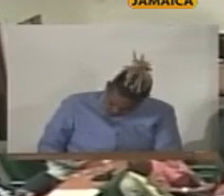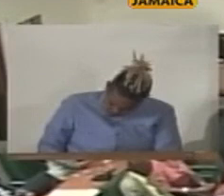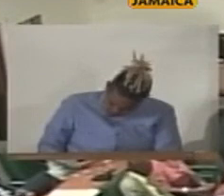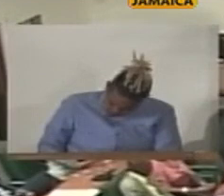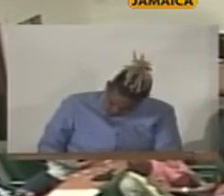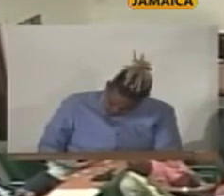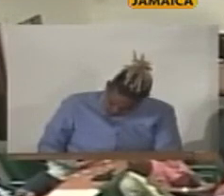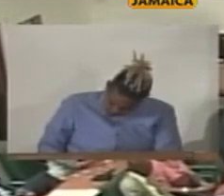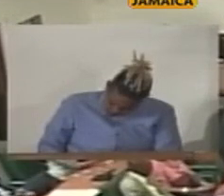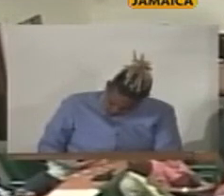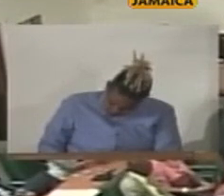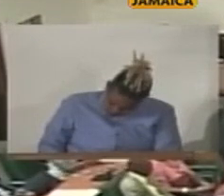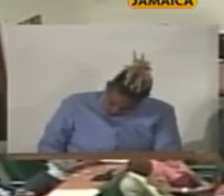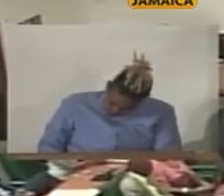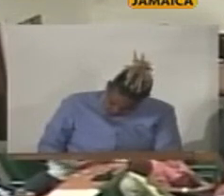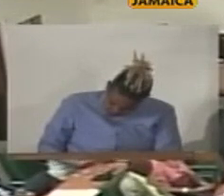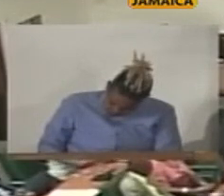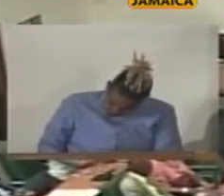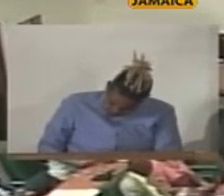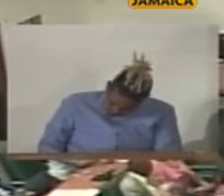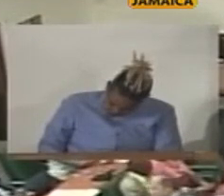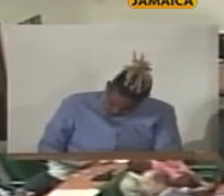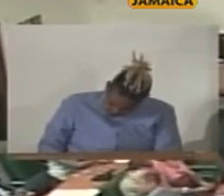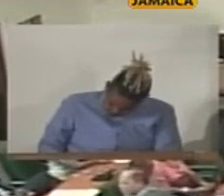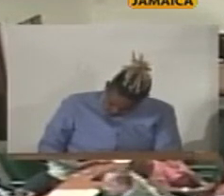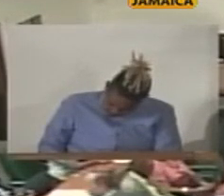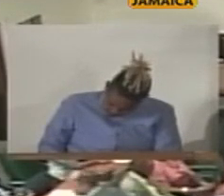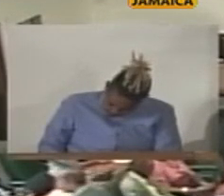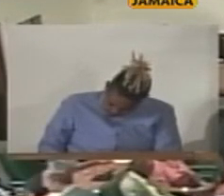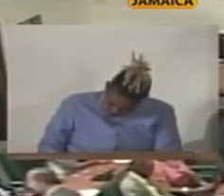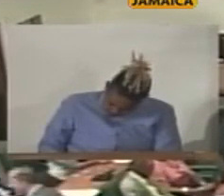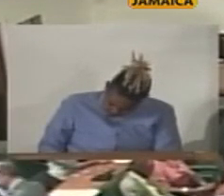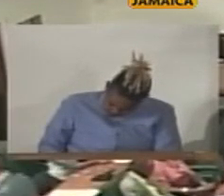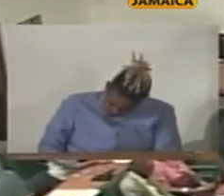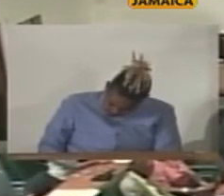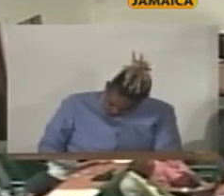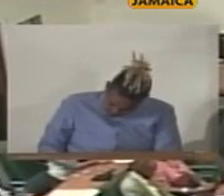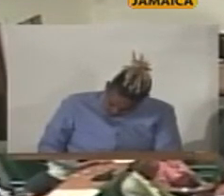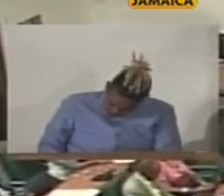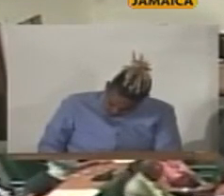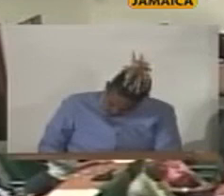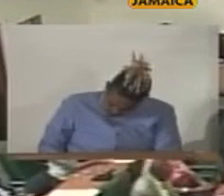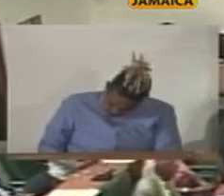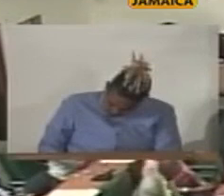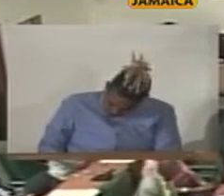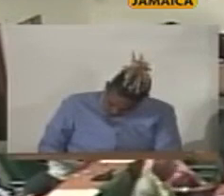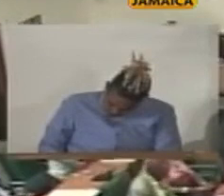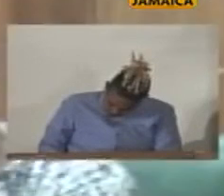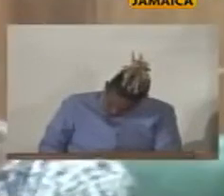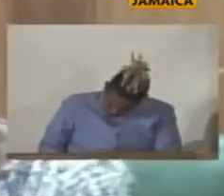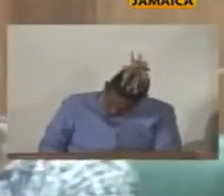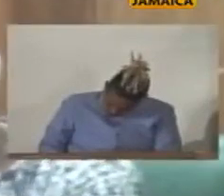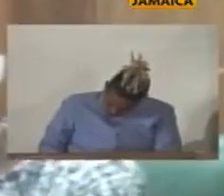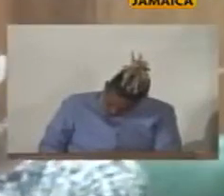Mr. Speaker, Mr. Warmington. The report of the